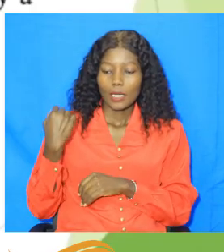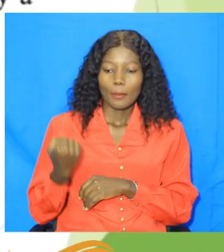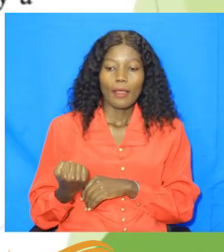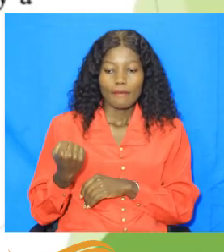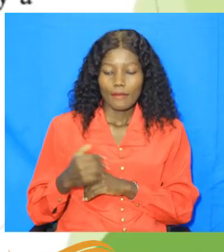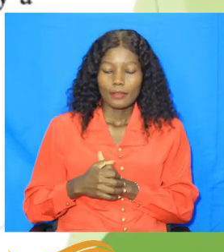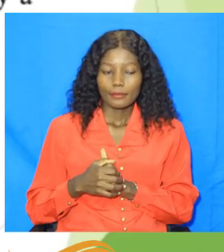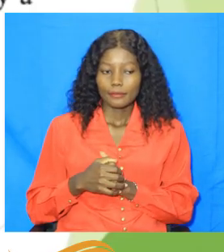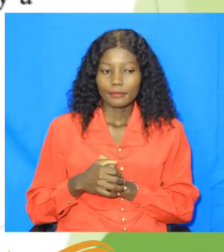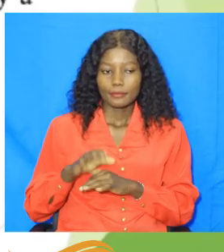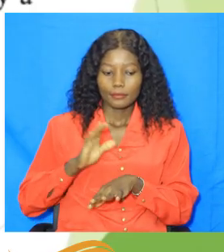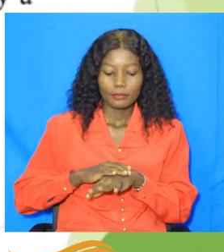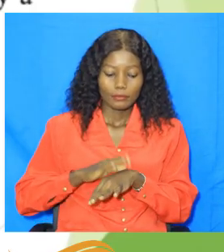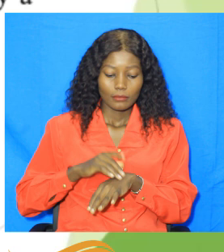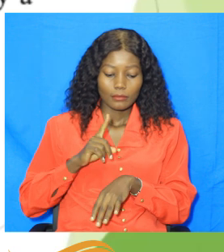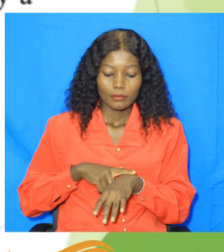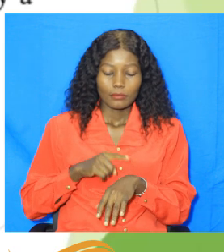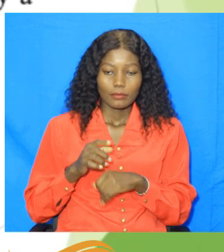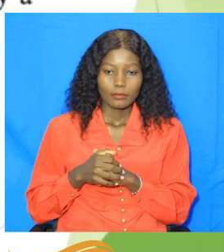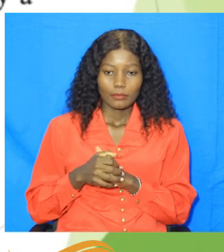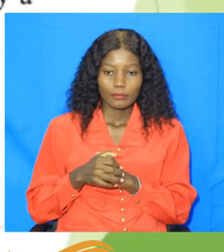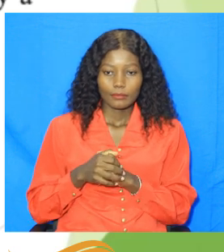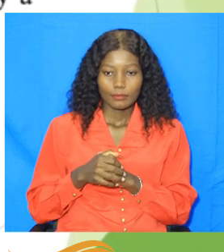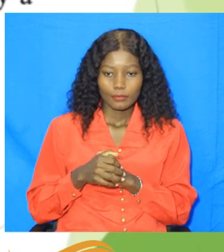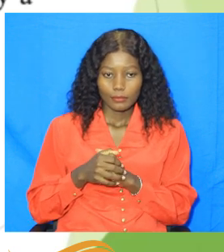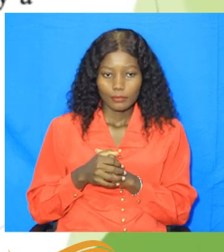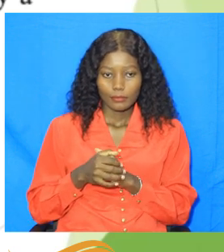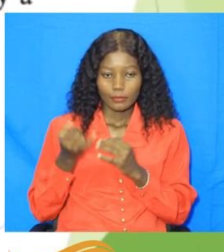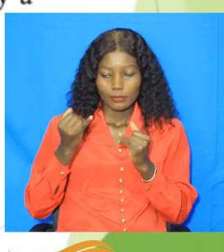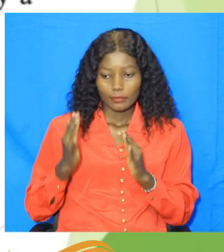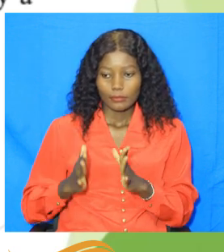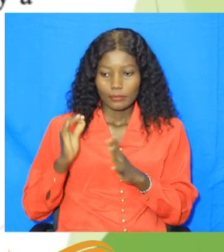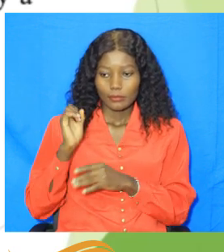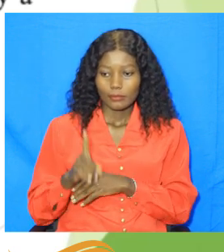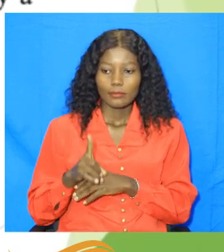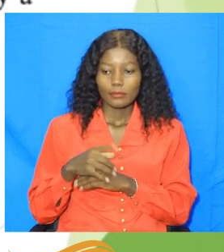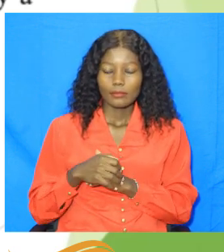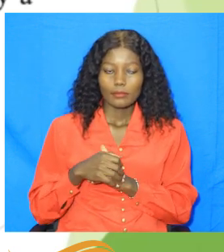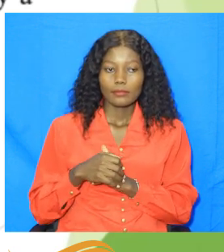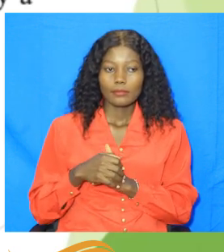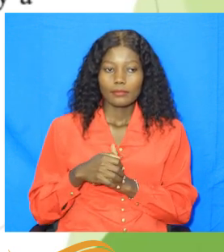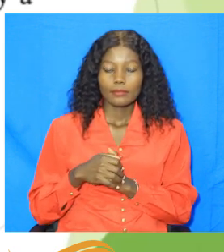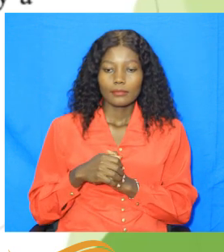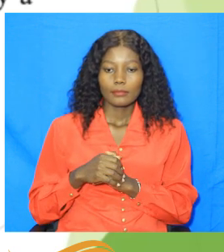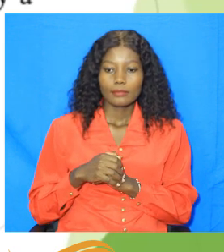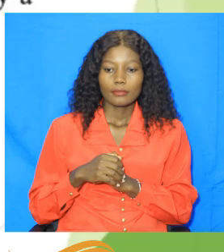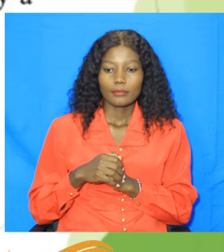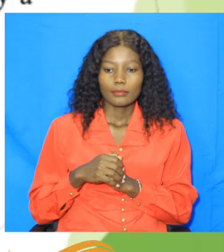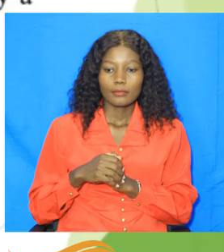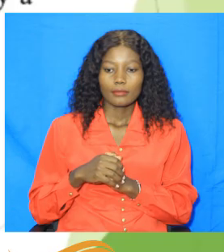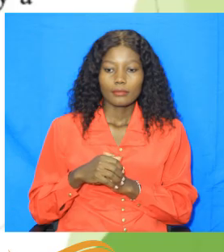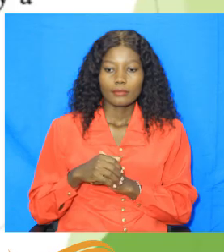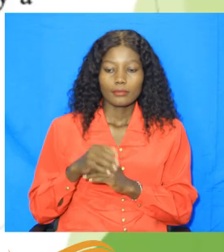criteria is good timing. The technique should be delivered at the